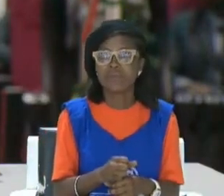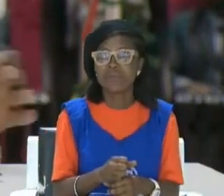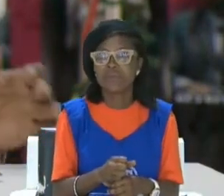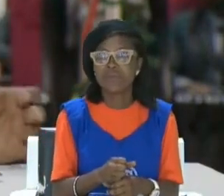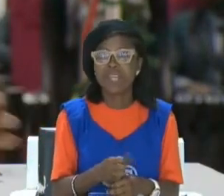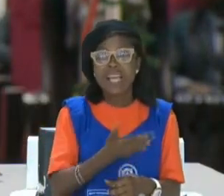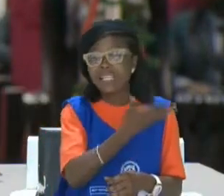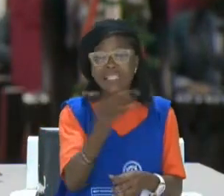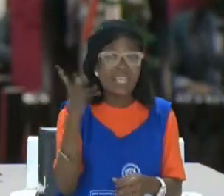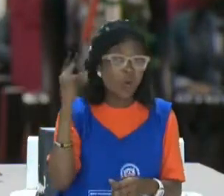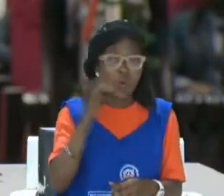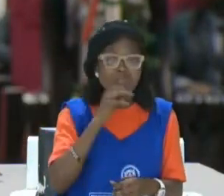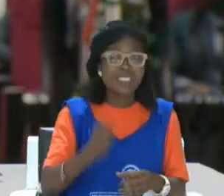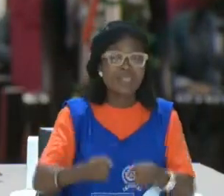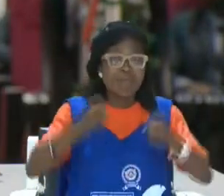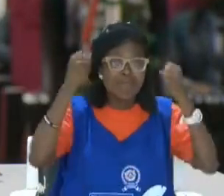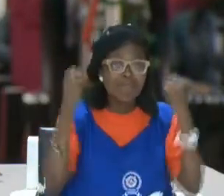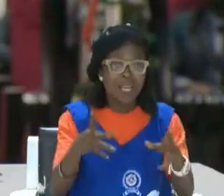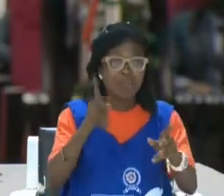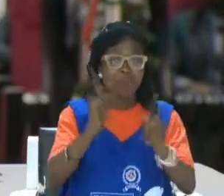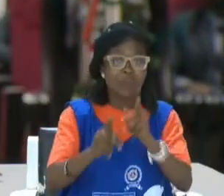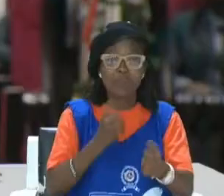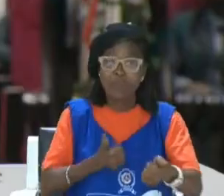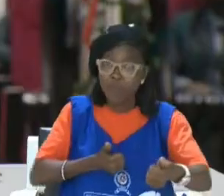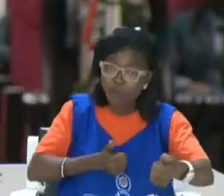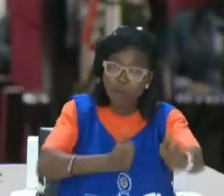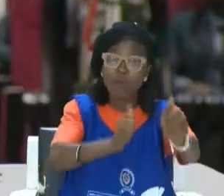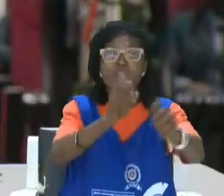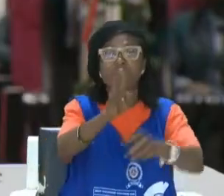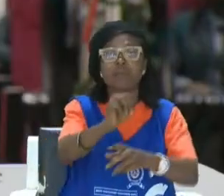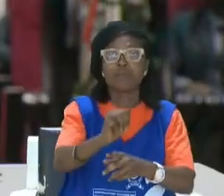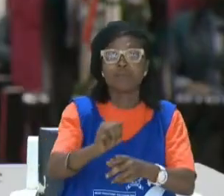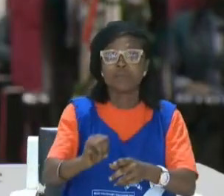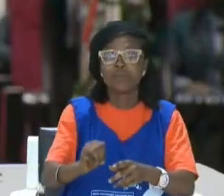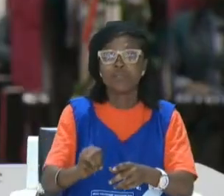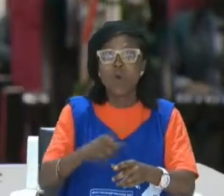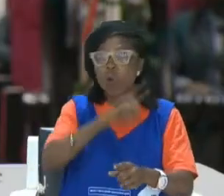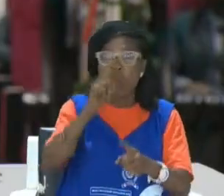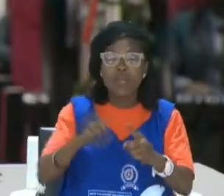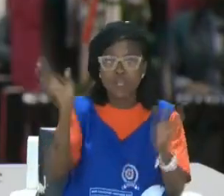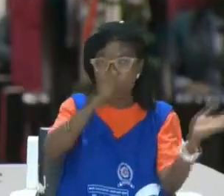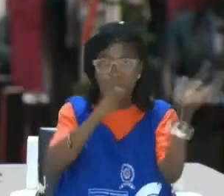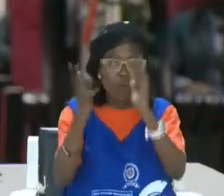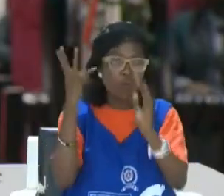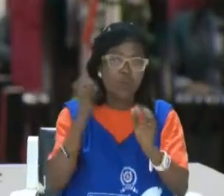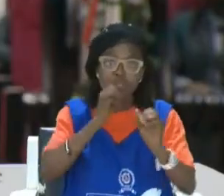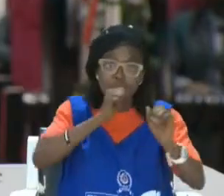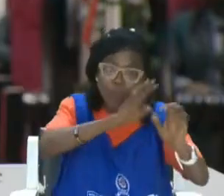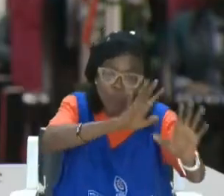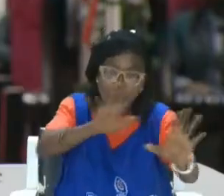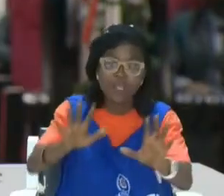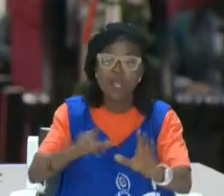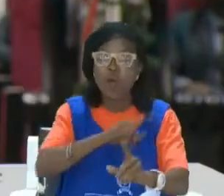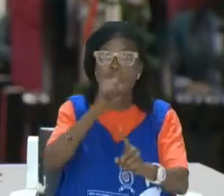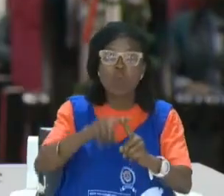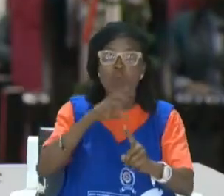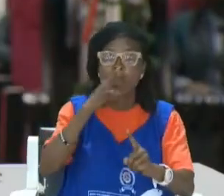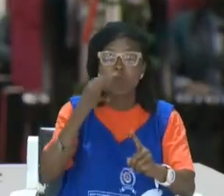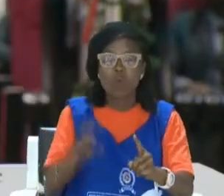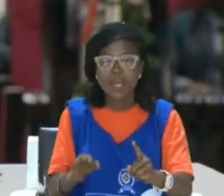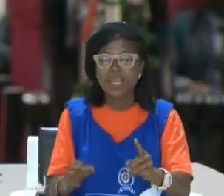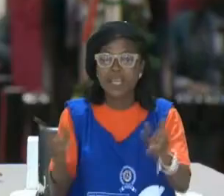There was a multitude following him. The wind was blowing when he met the